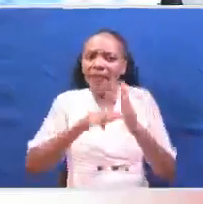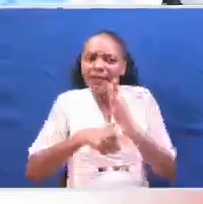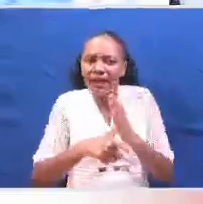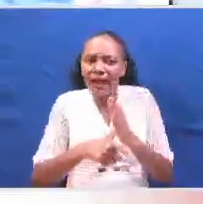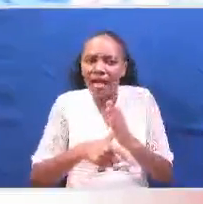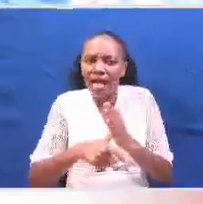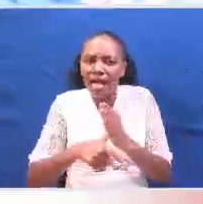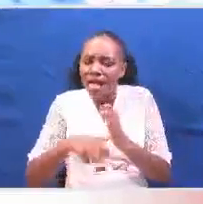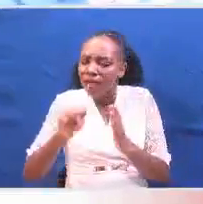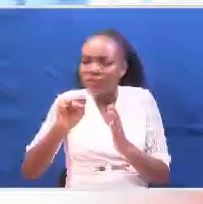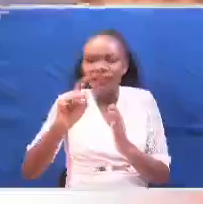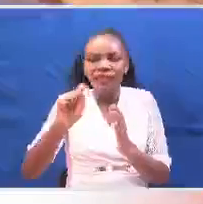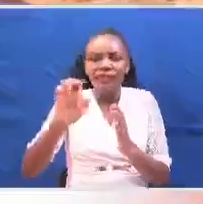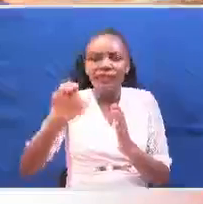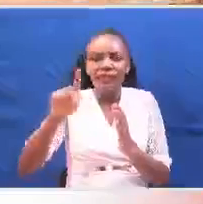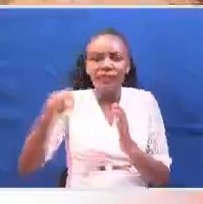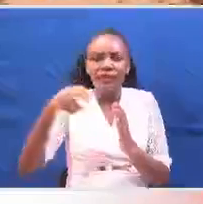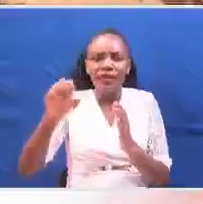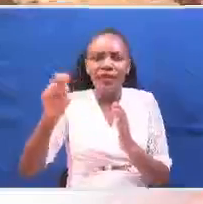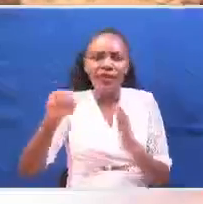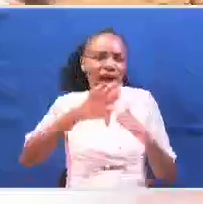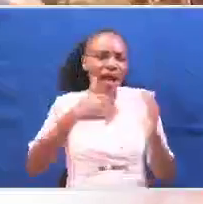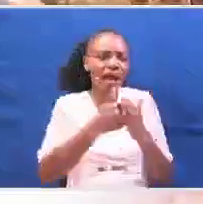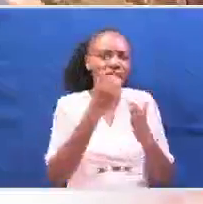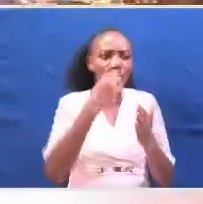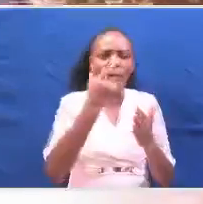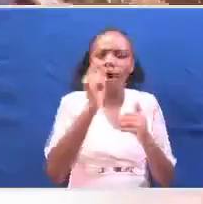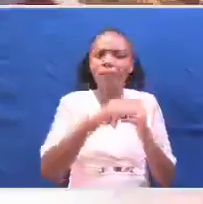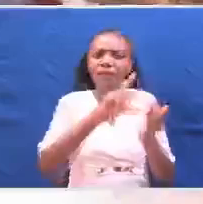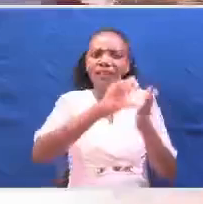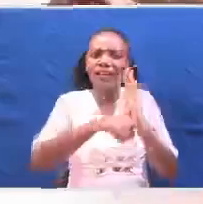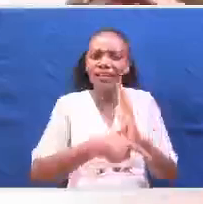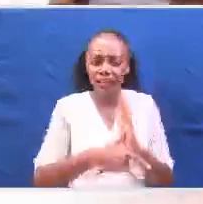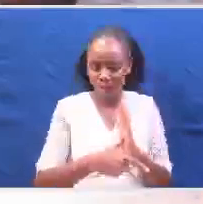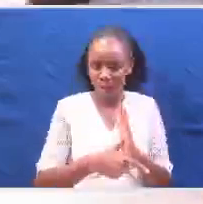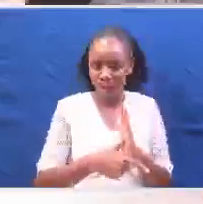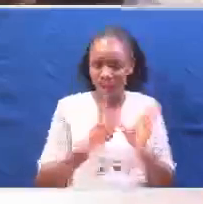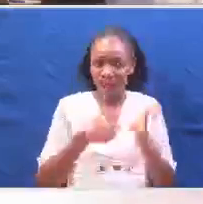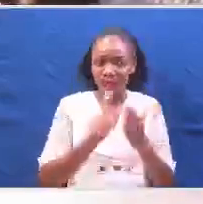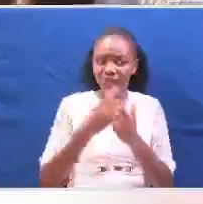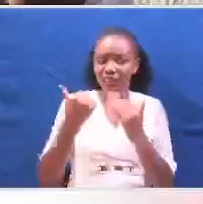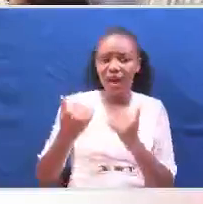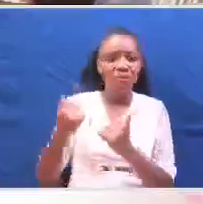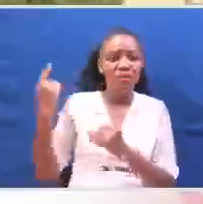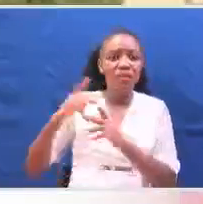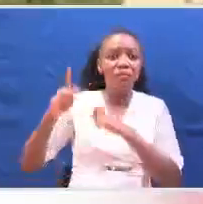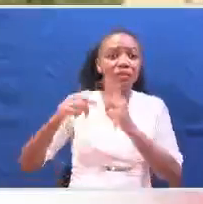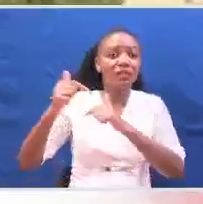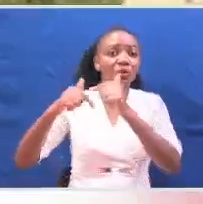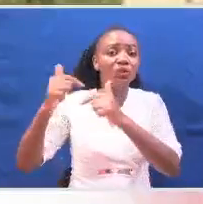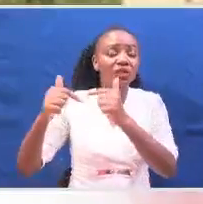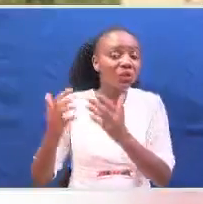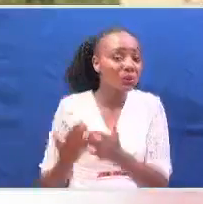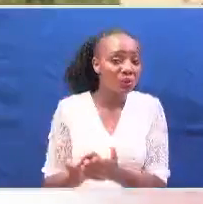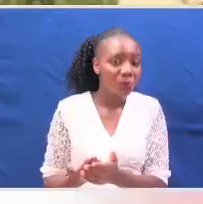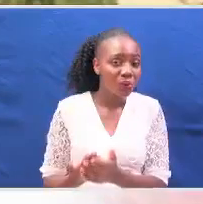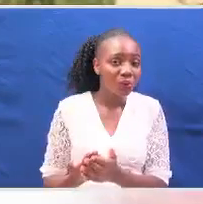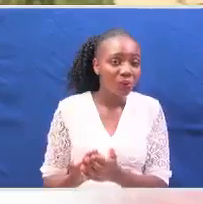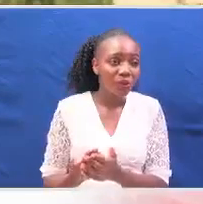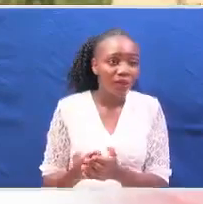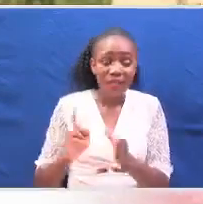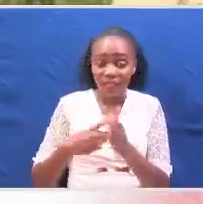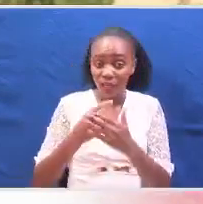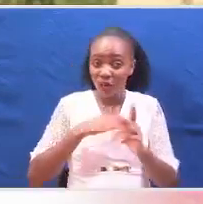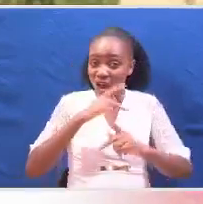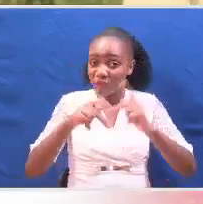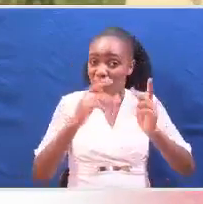show up at home a month later. This meant that the body of the unidentified man had to be exhumed. Natuko kwa shughuli ya